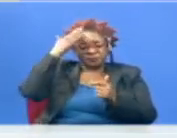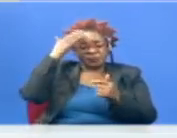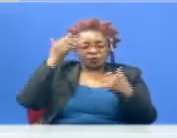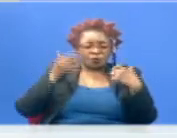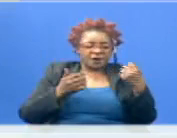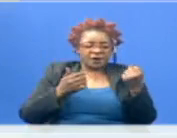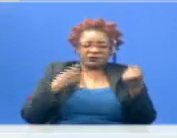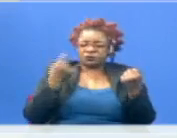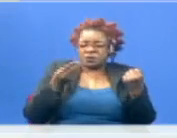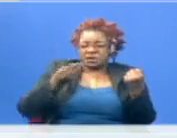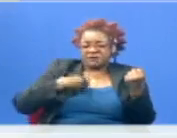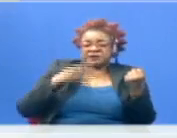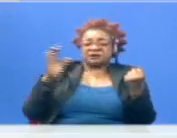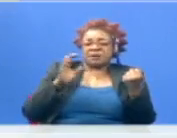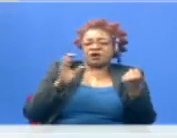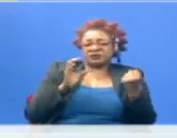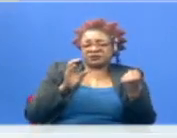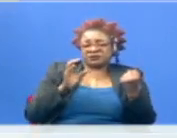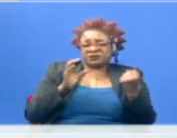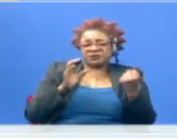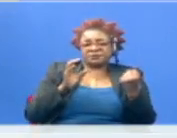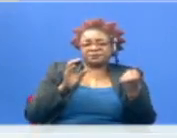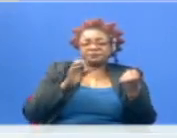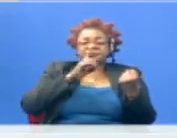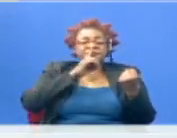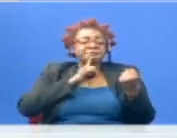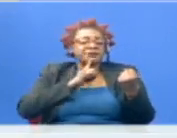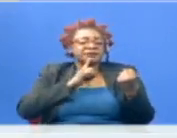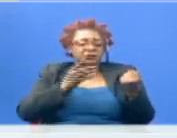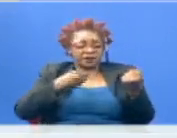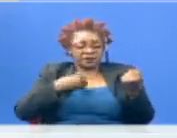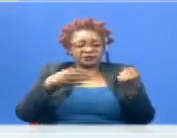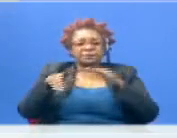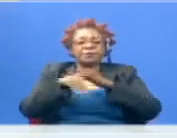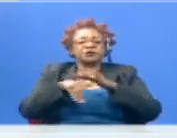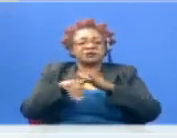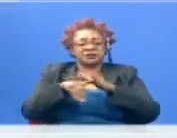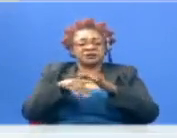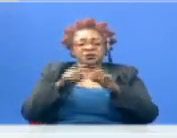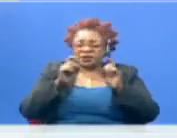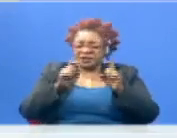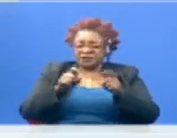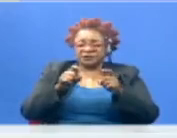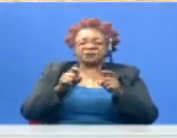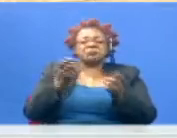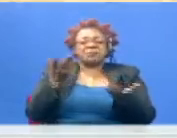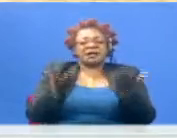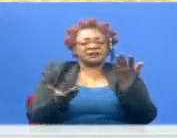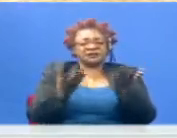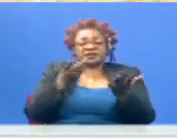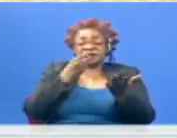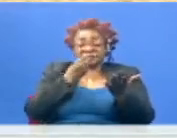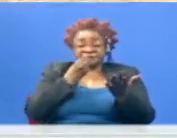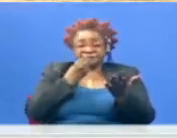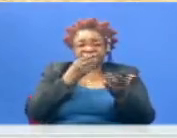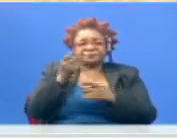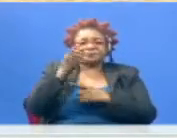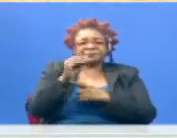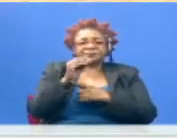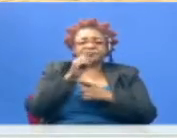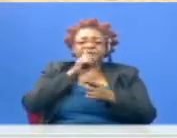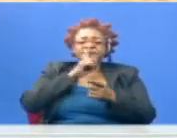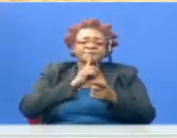us carbohydrates, and then beans will give us proteins, and we need nutritious, a balanced diet. And therefore, in beans, we